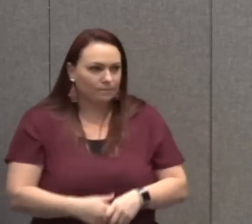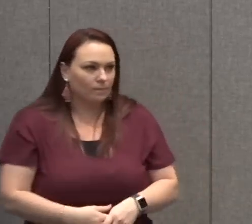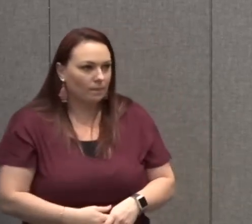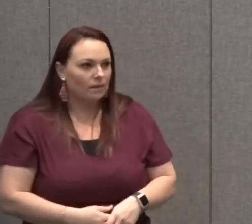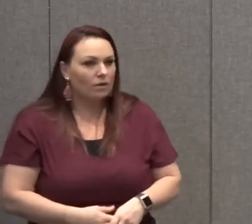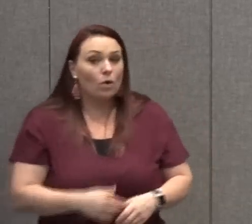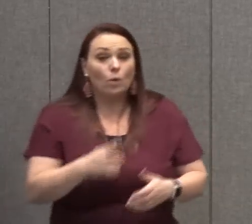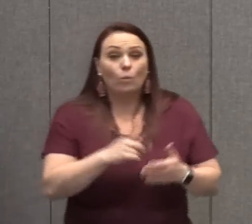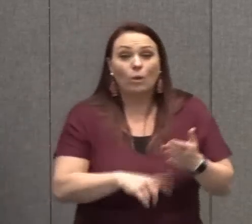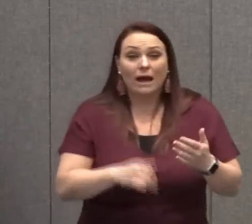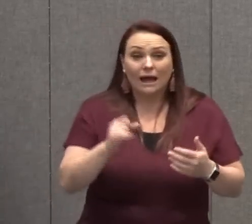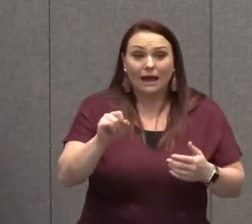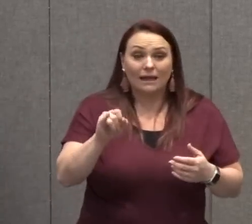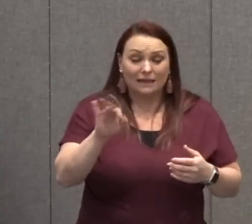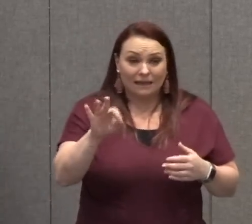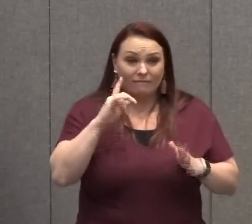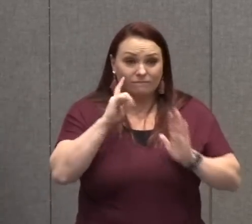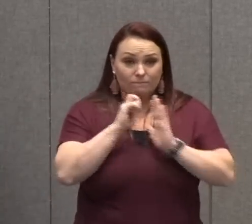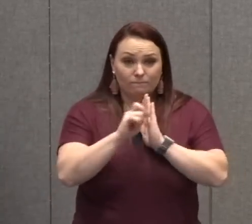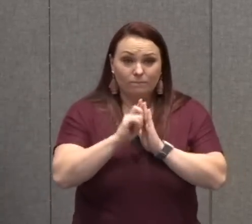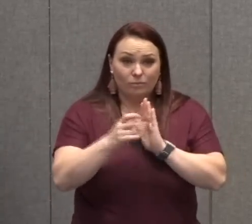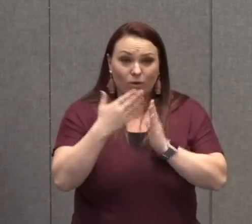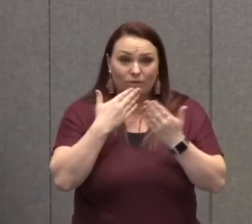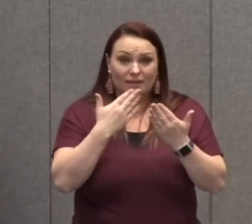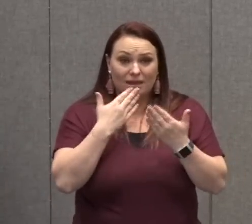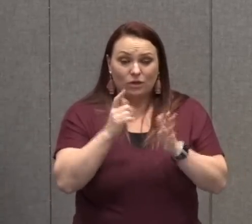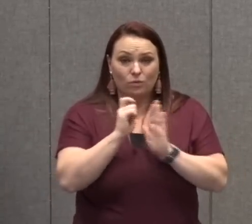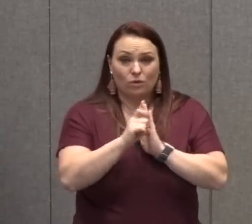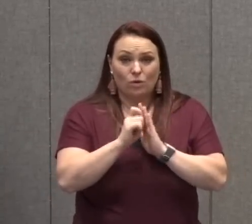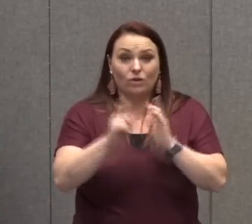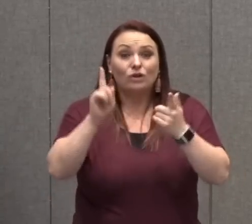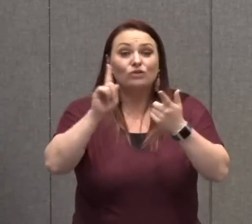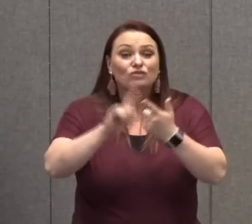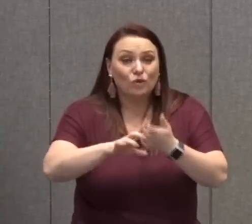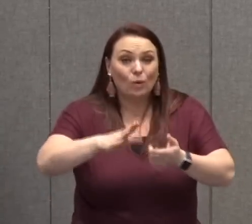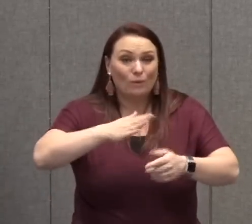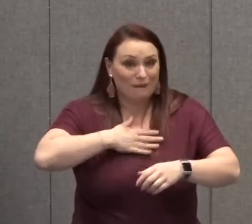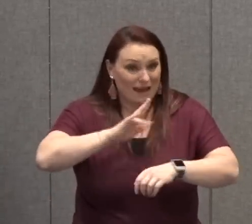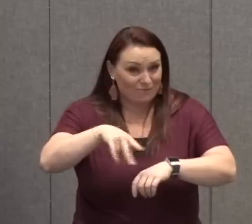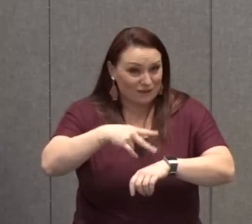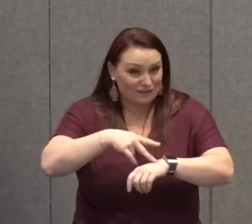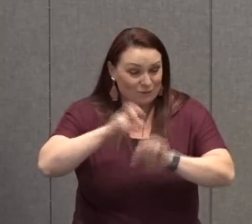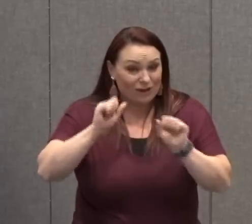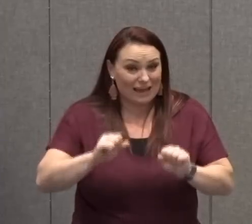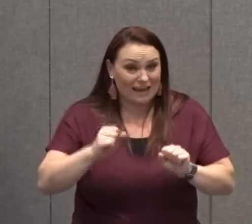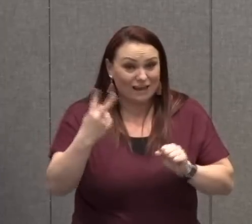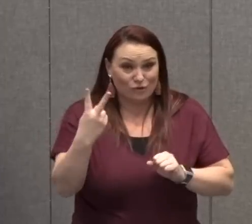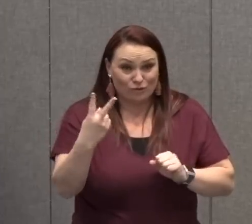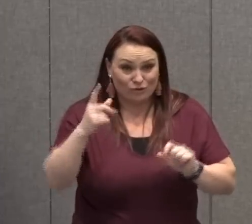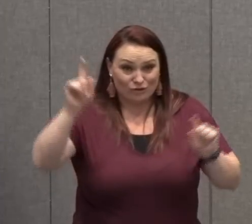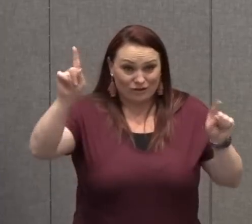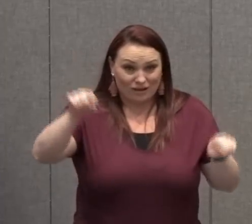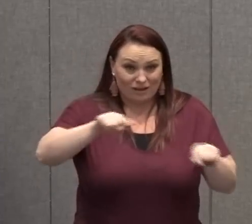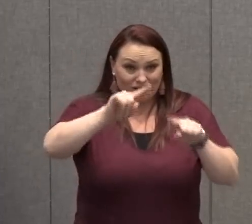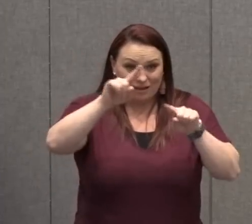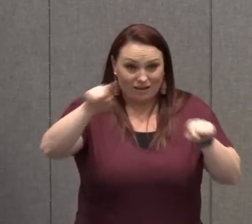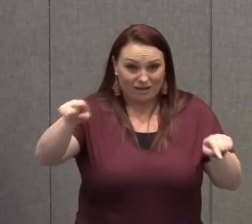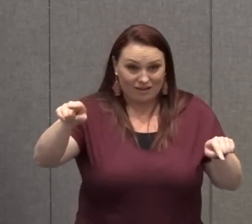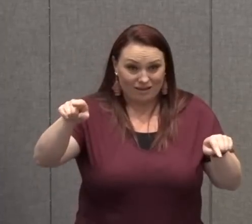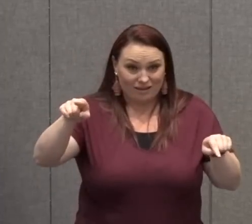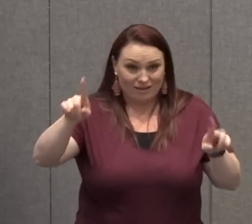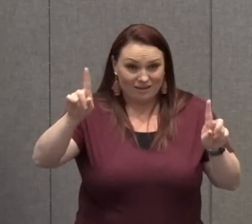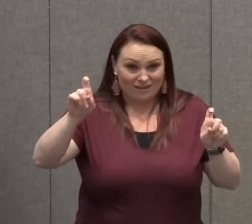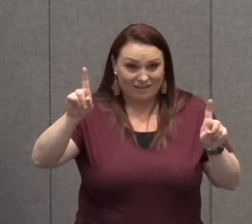a thank you note to my principal would I be able to cross off two